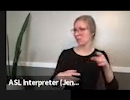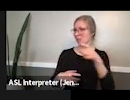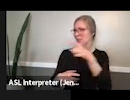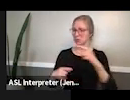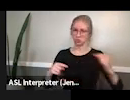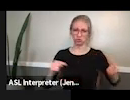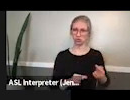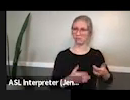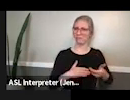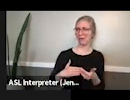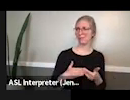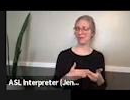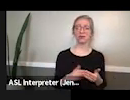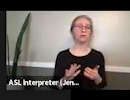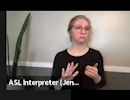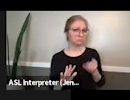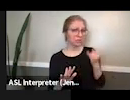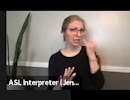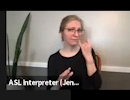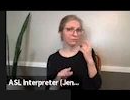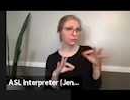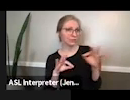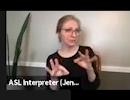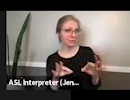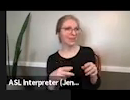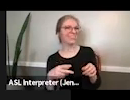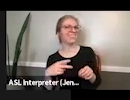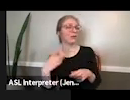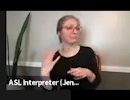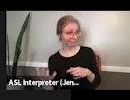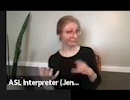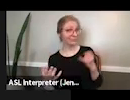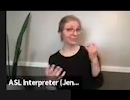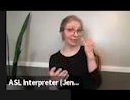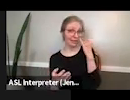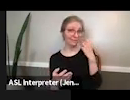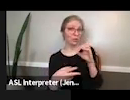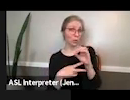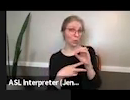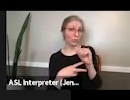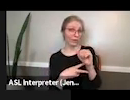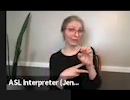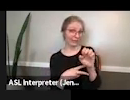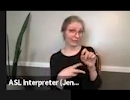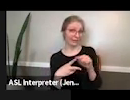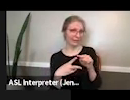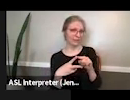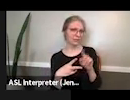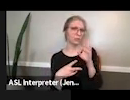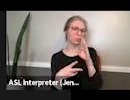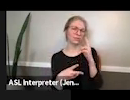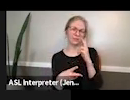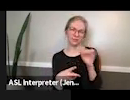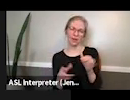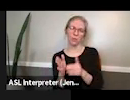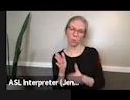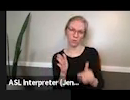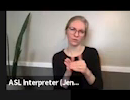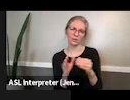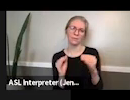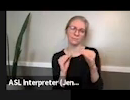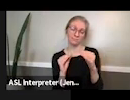if you can explain to a family that when you have an OAE, you'll see that a lot more often, in